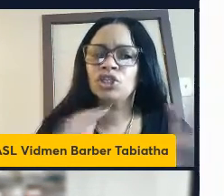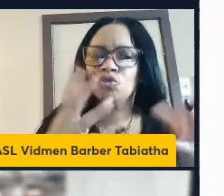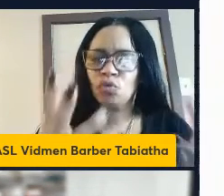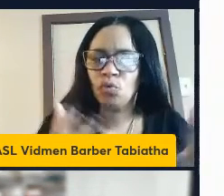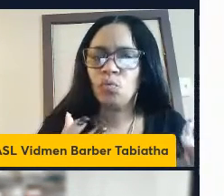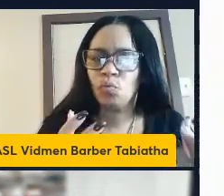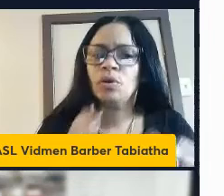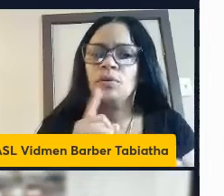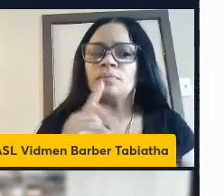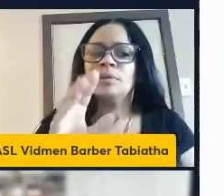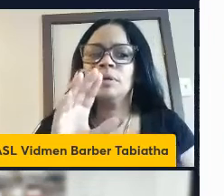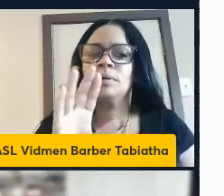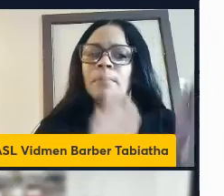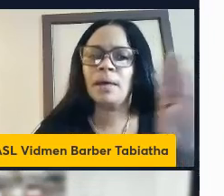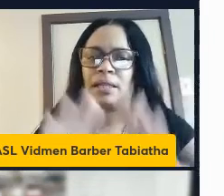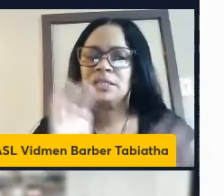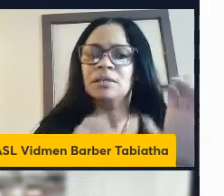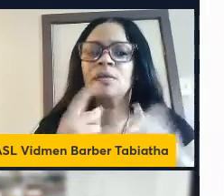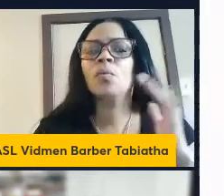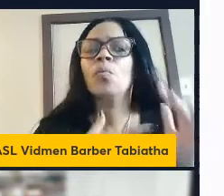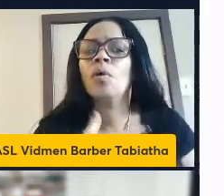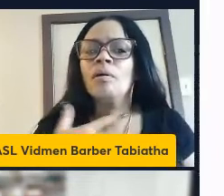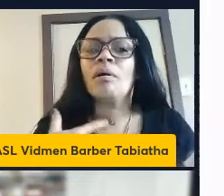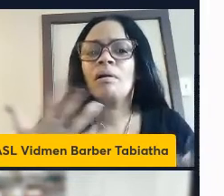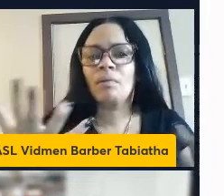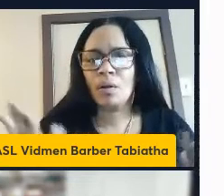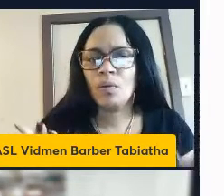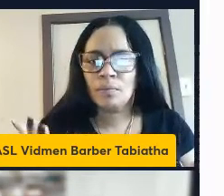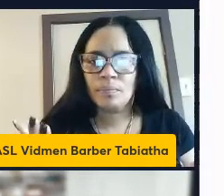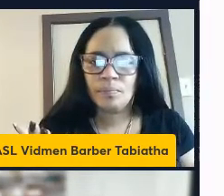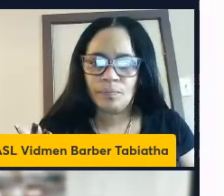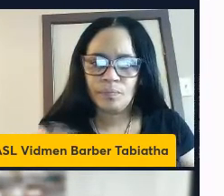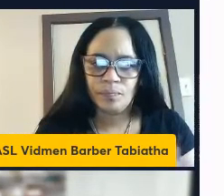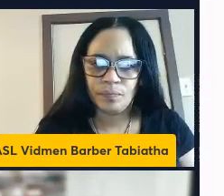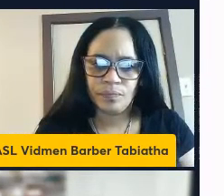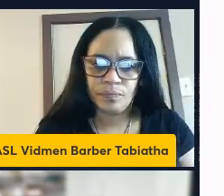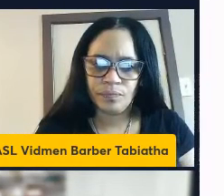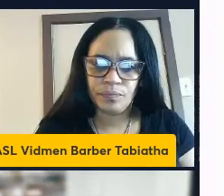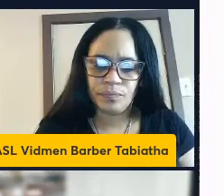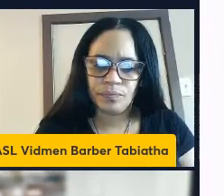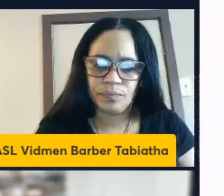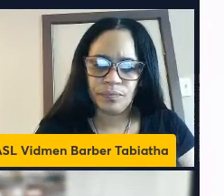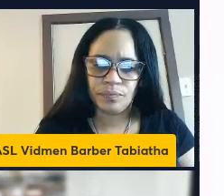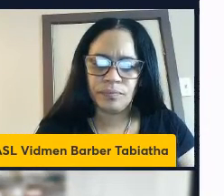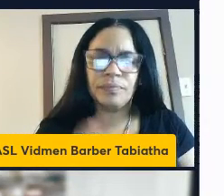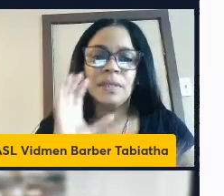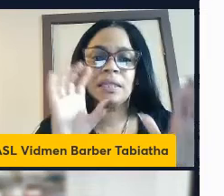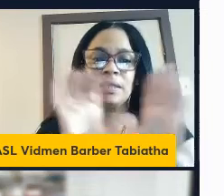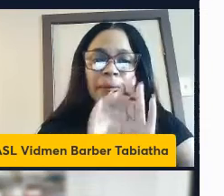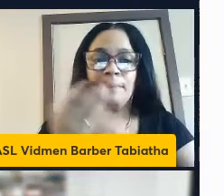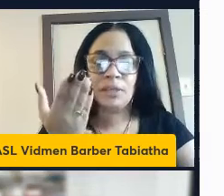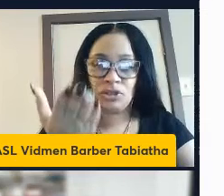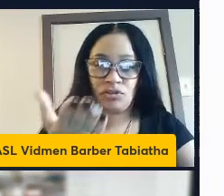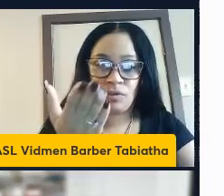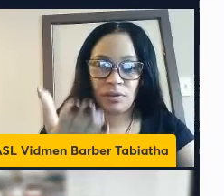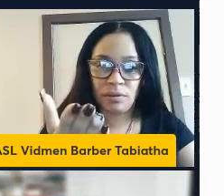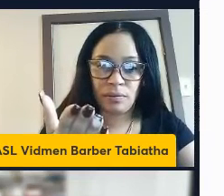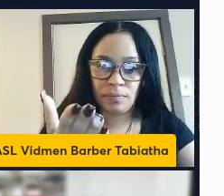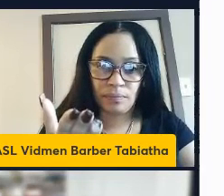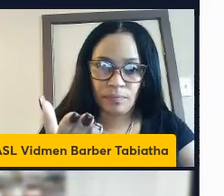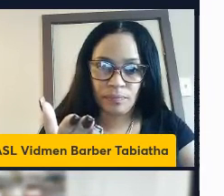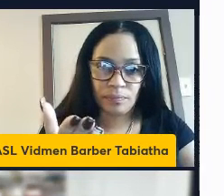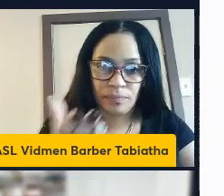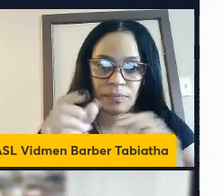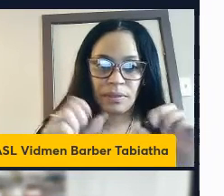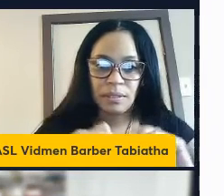immunology. But what kind of immunology? So, pictured here is a blood smear.